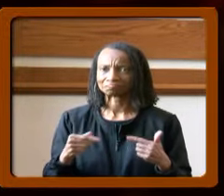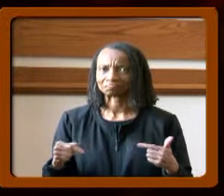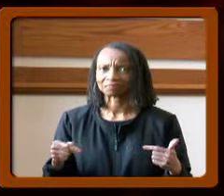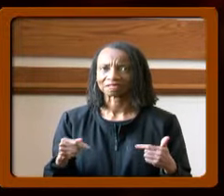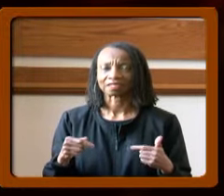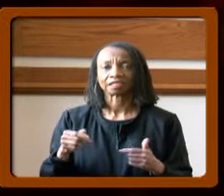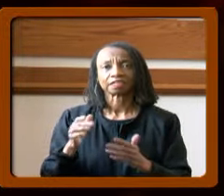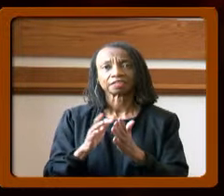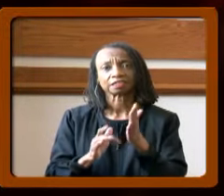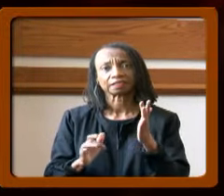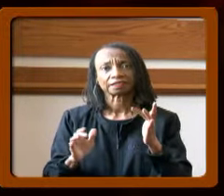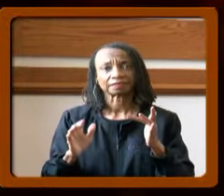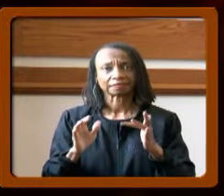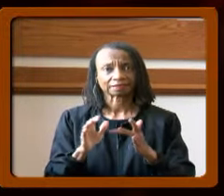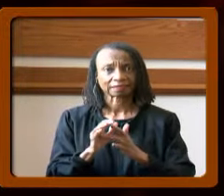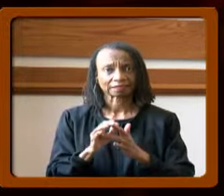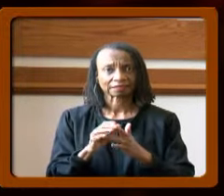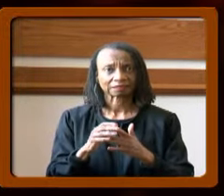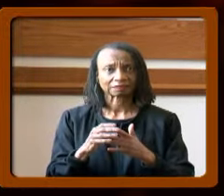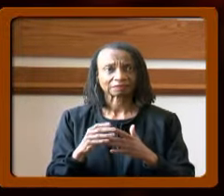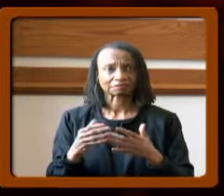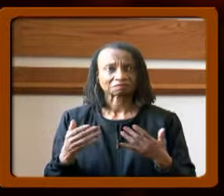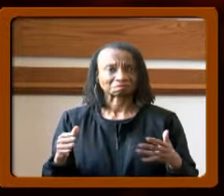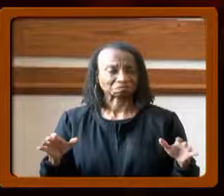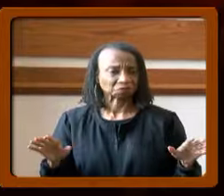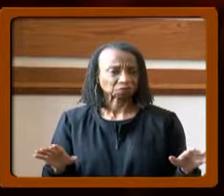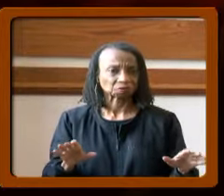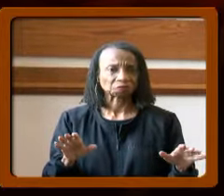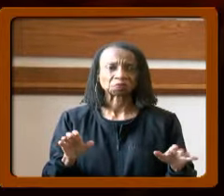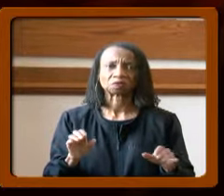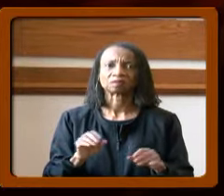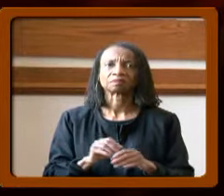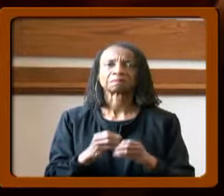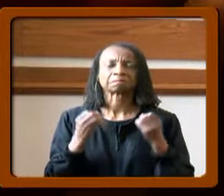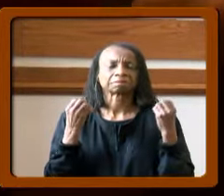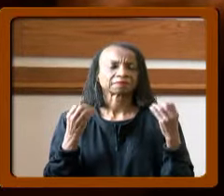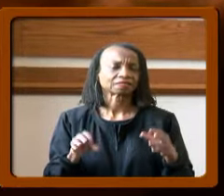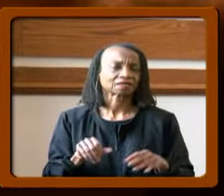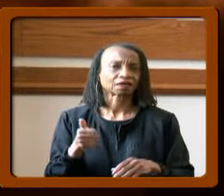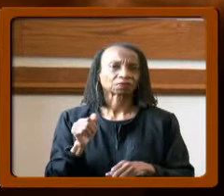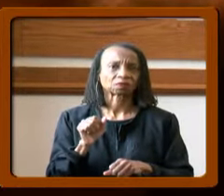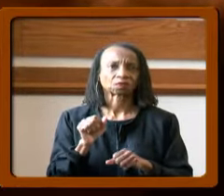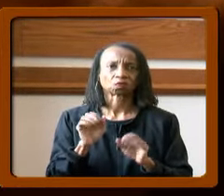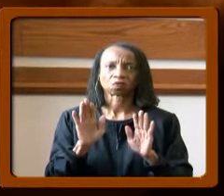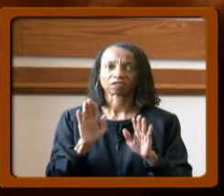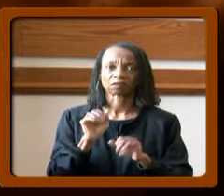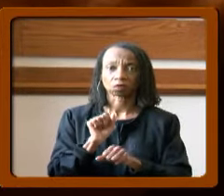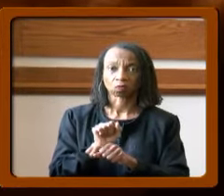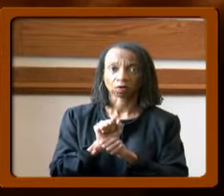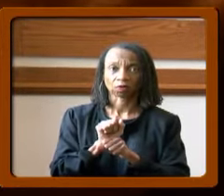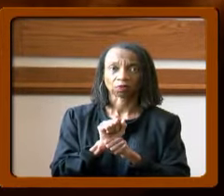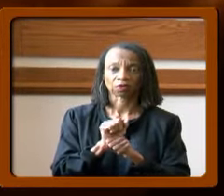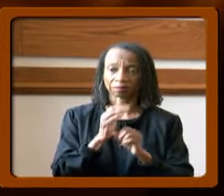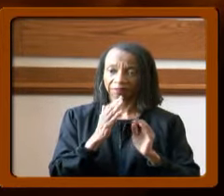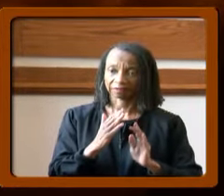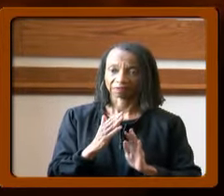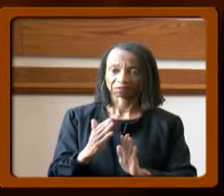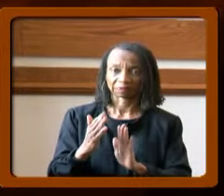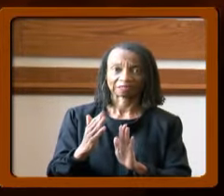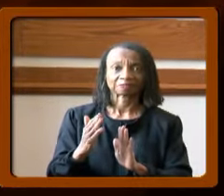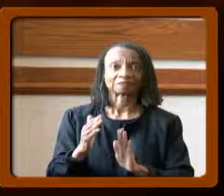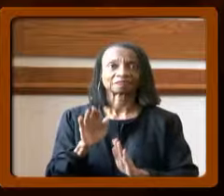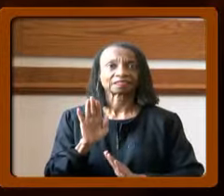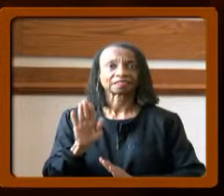Jesus did many other signs in the presence of his disciples,